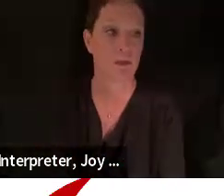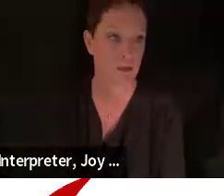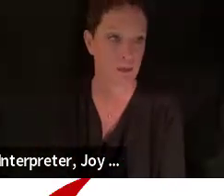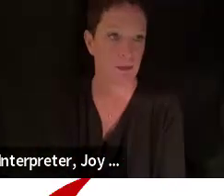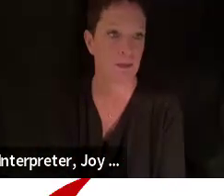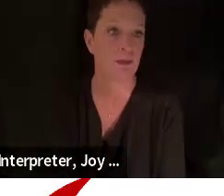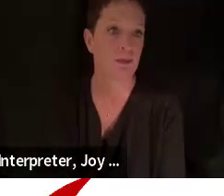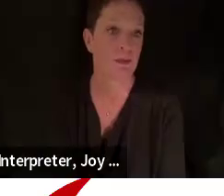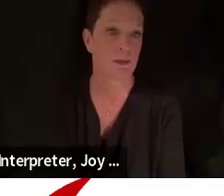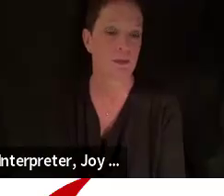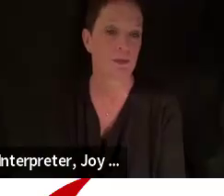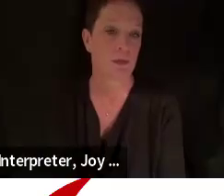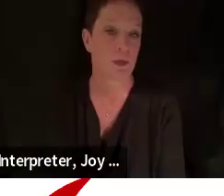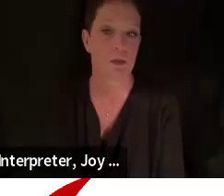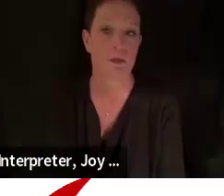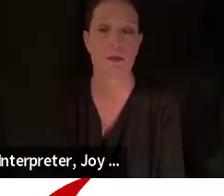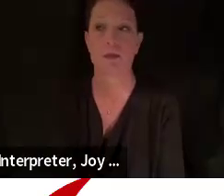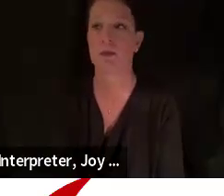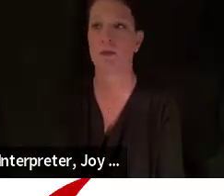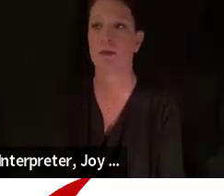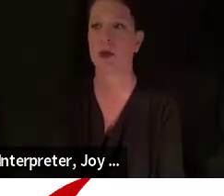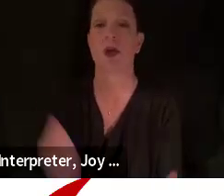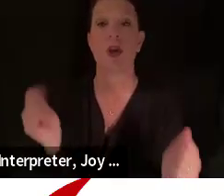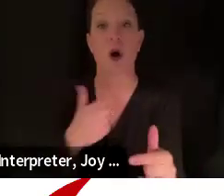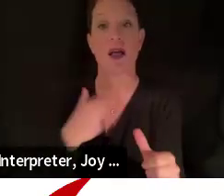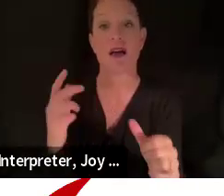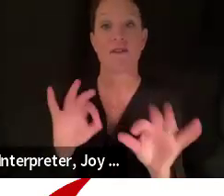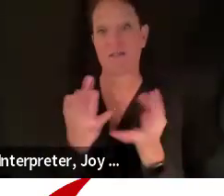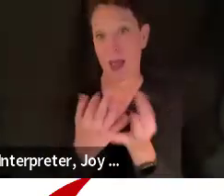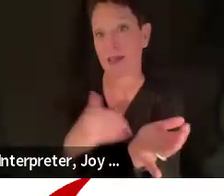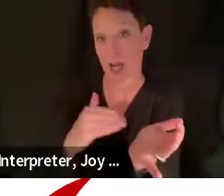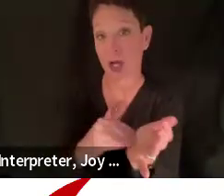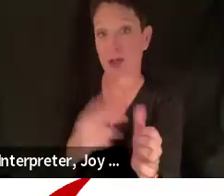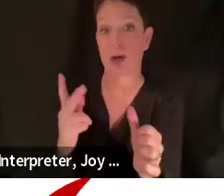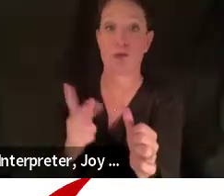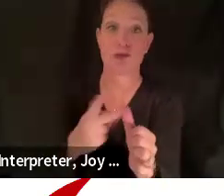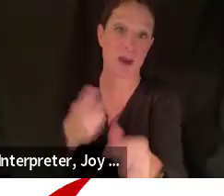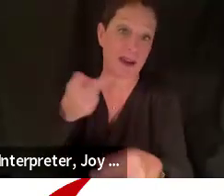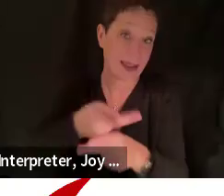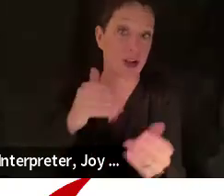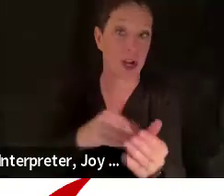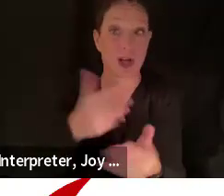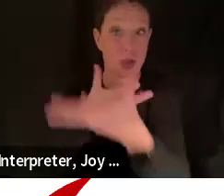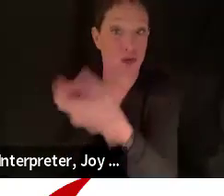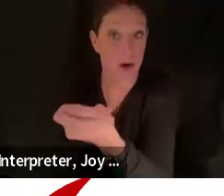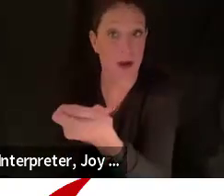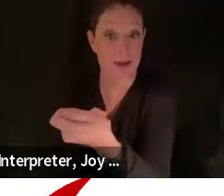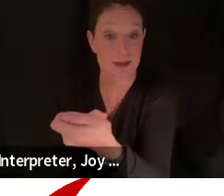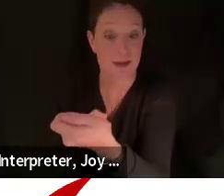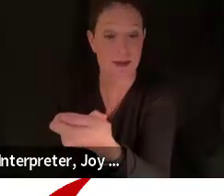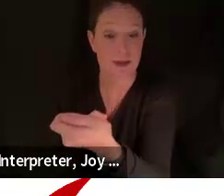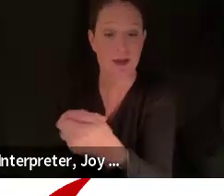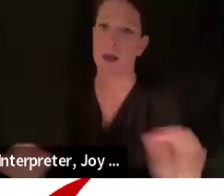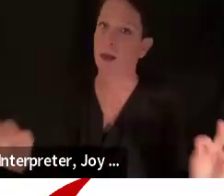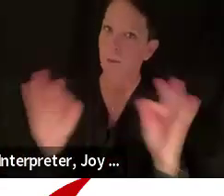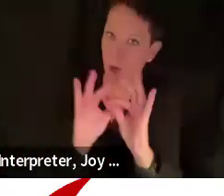All right. So everyone has a doctor or primary care provider they trust. It